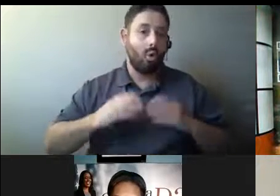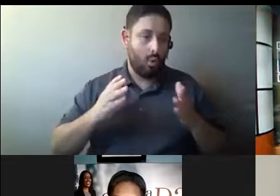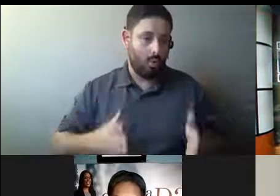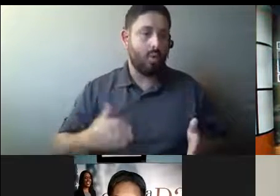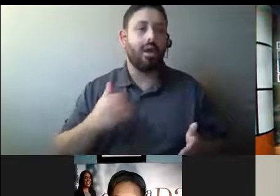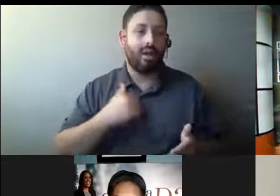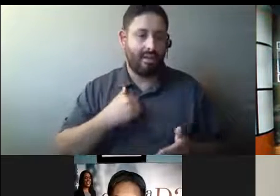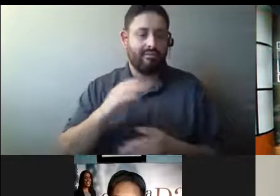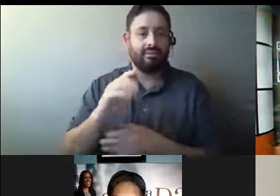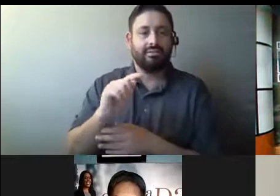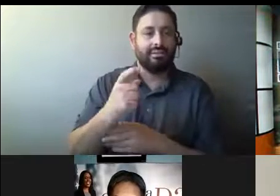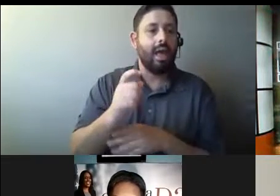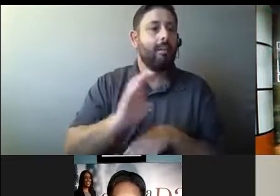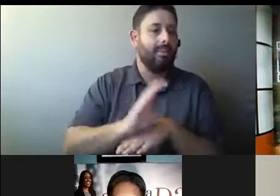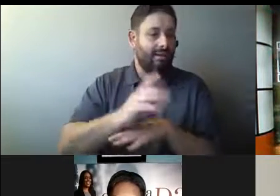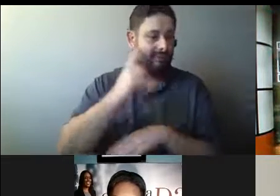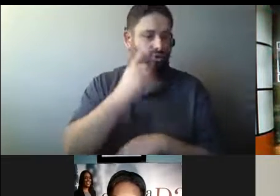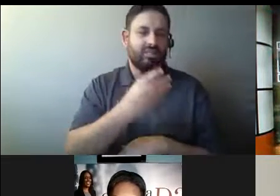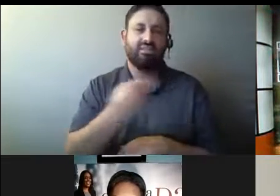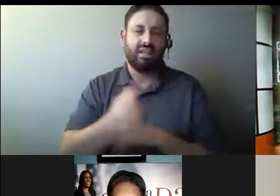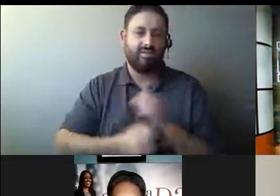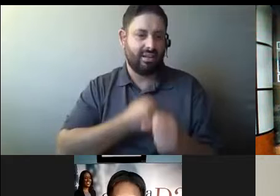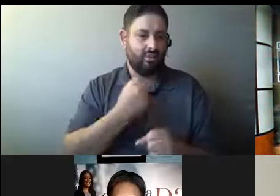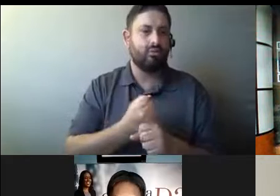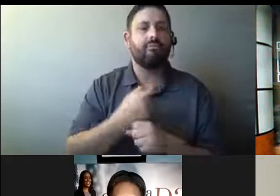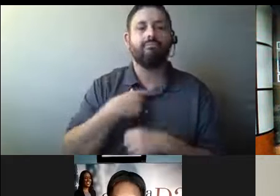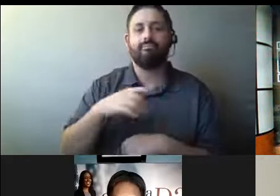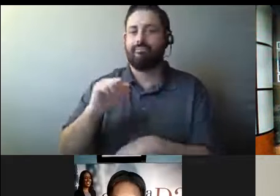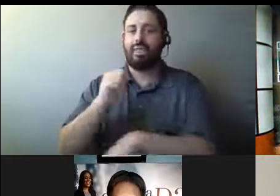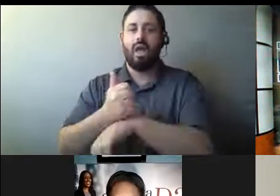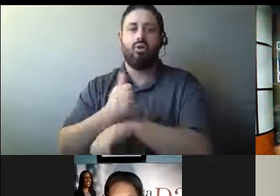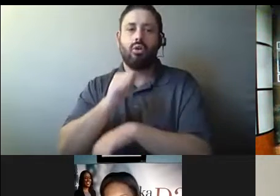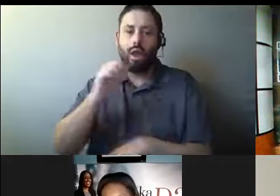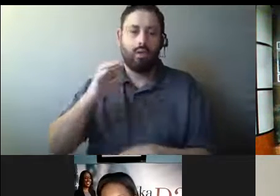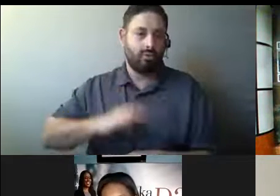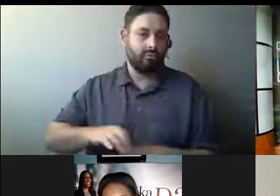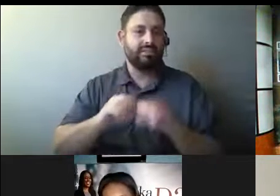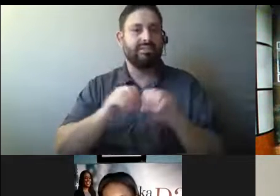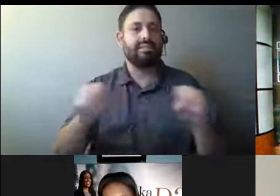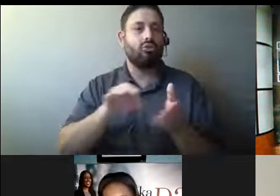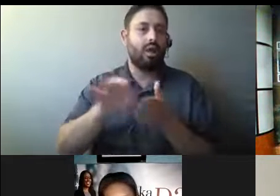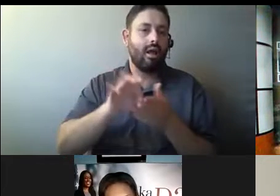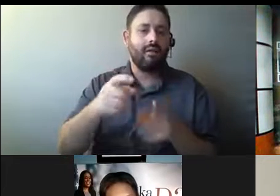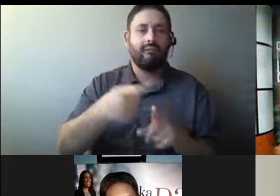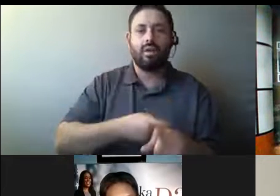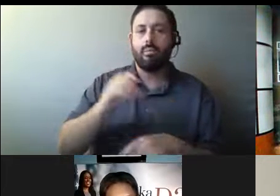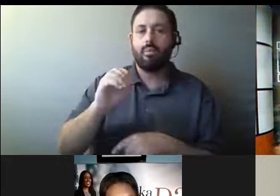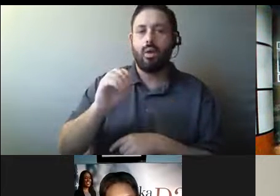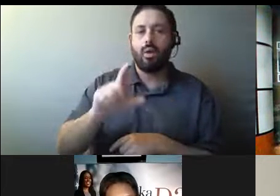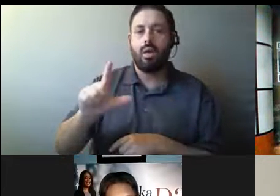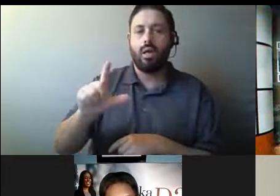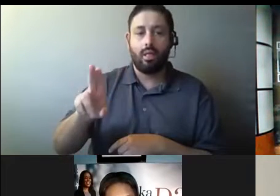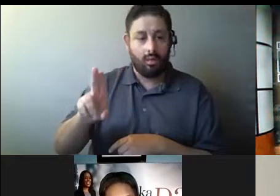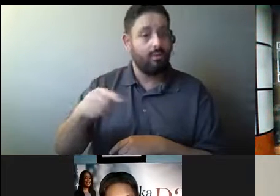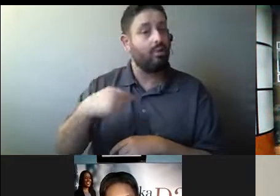business, tax business for several years, founder of a nonprofit. Have a degree in accounting from Our Lady of the Lake University. Been